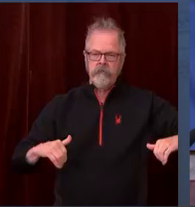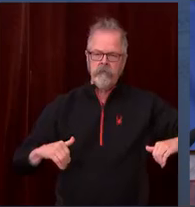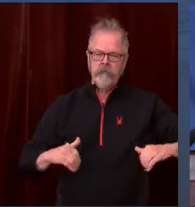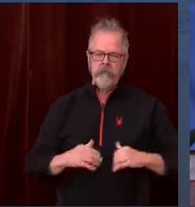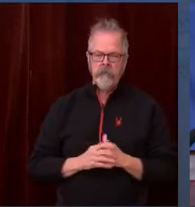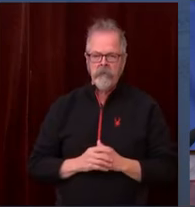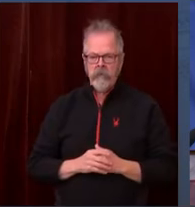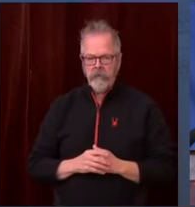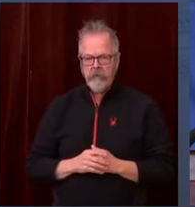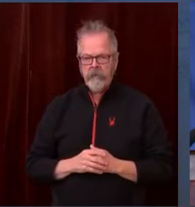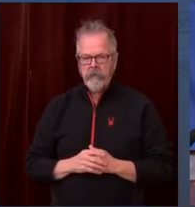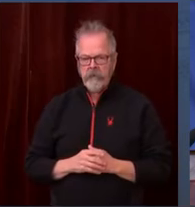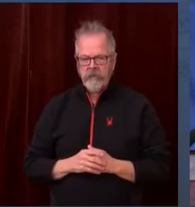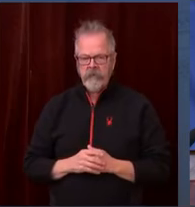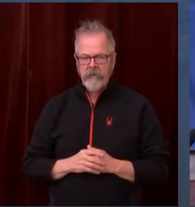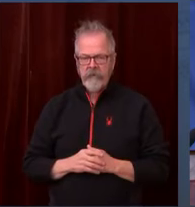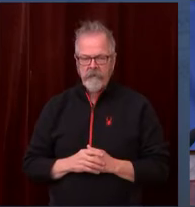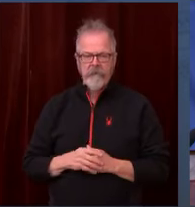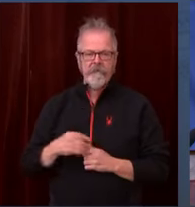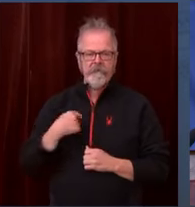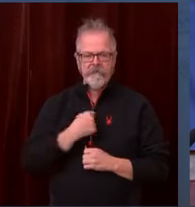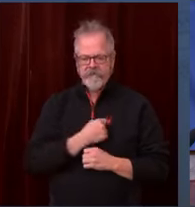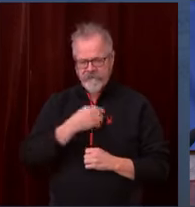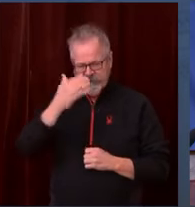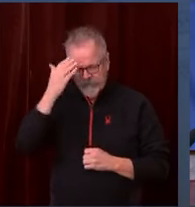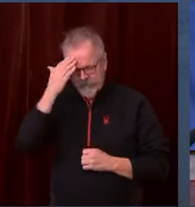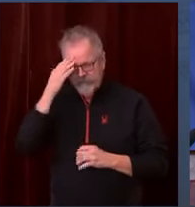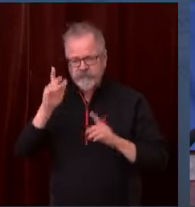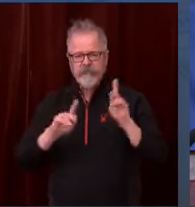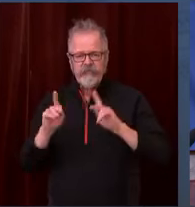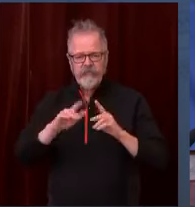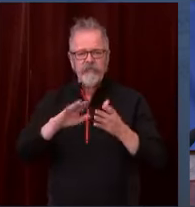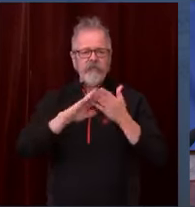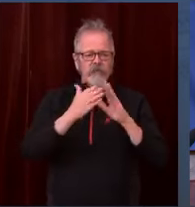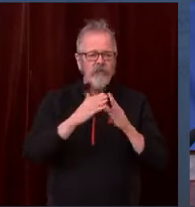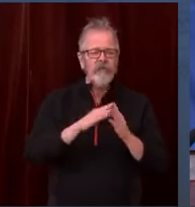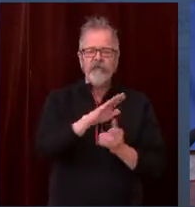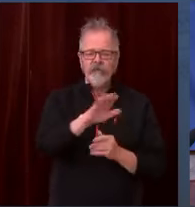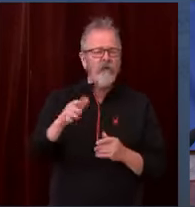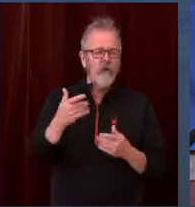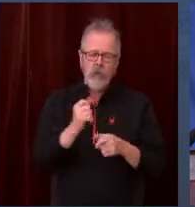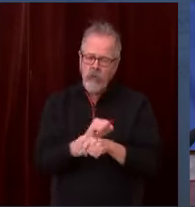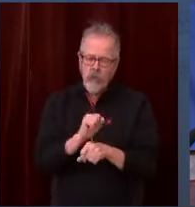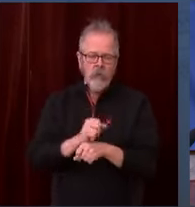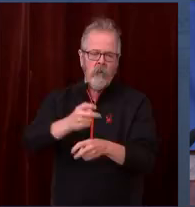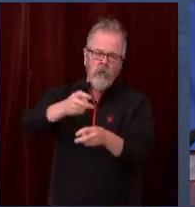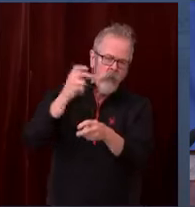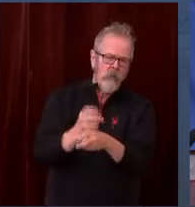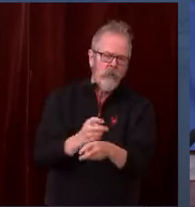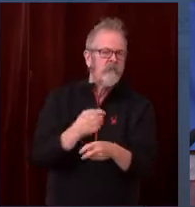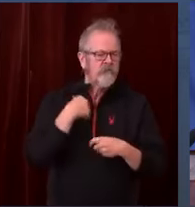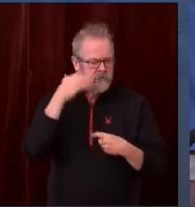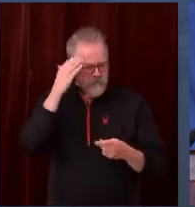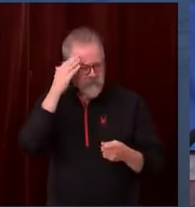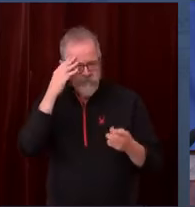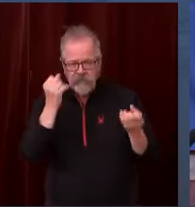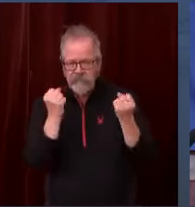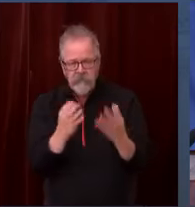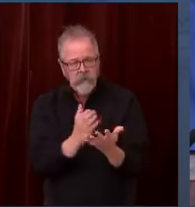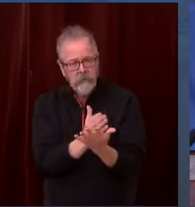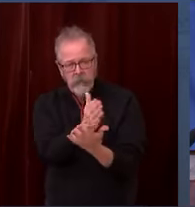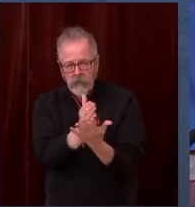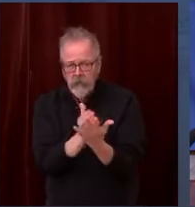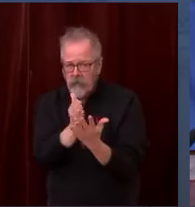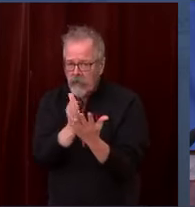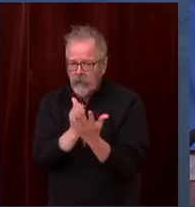hard in many industries, including in agriculture, that have been hit hard economically as well